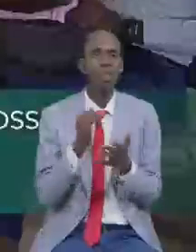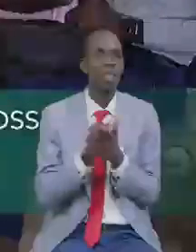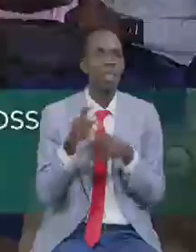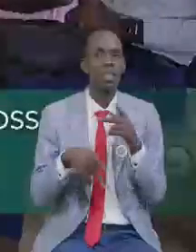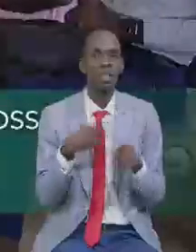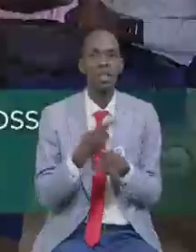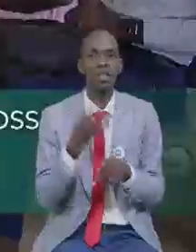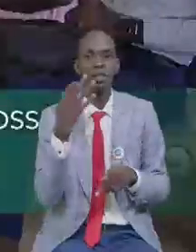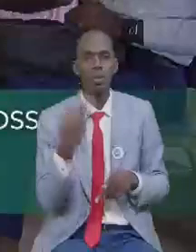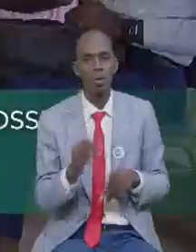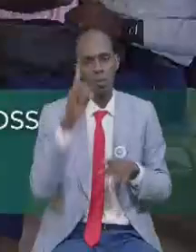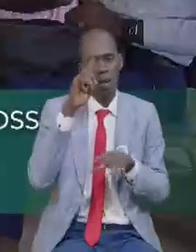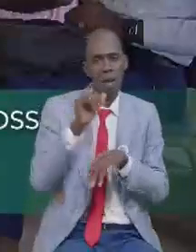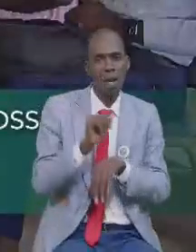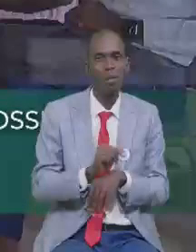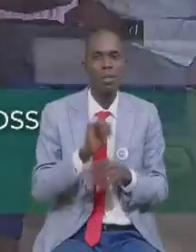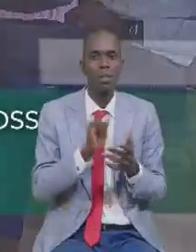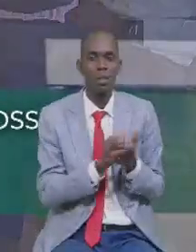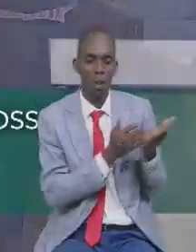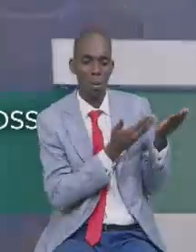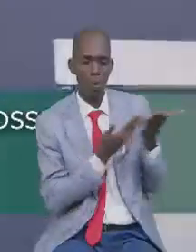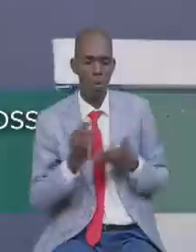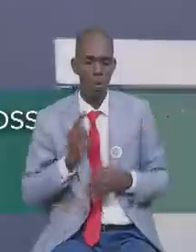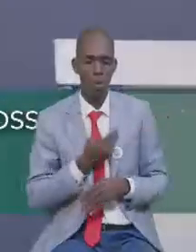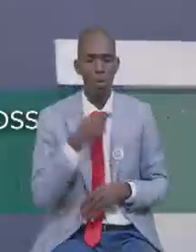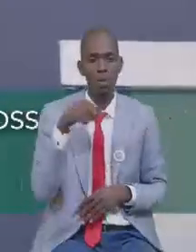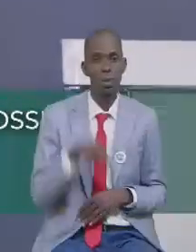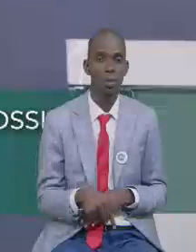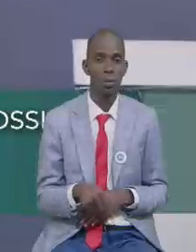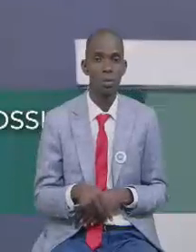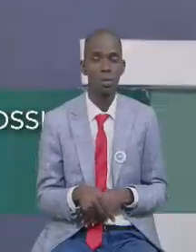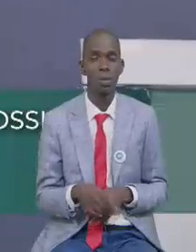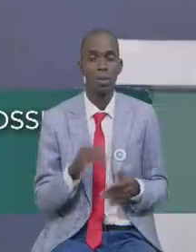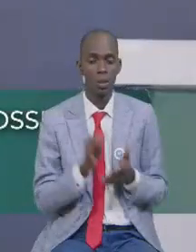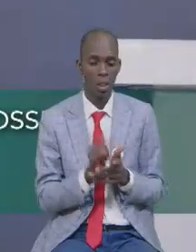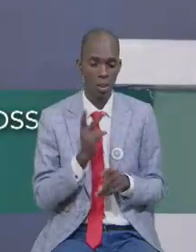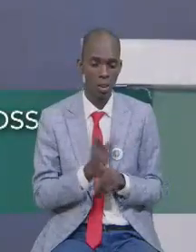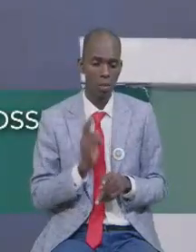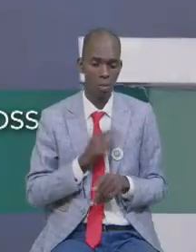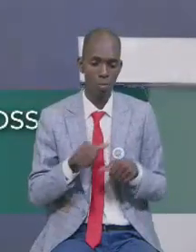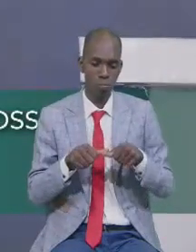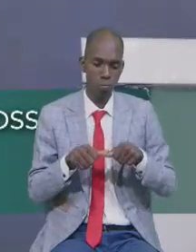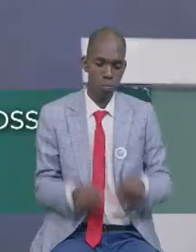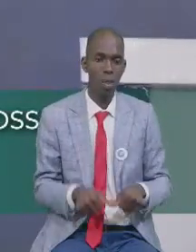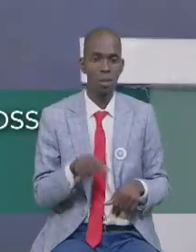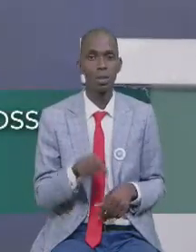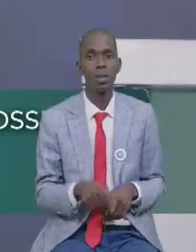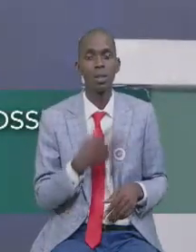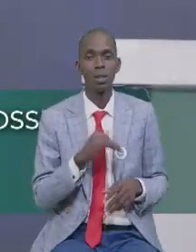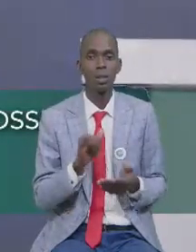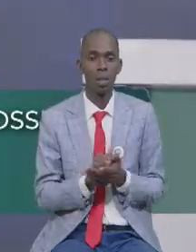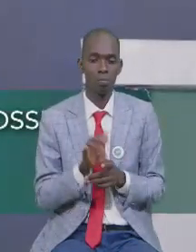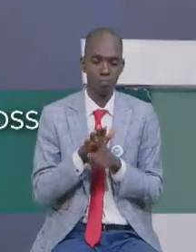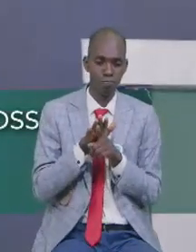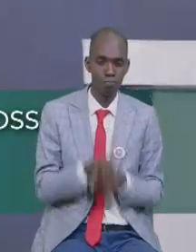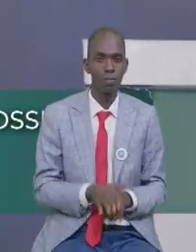and habit that brings us down, that keeps us down, that pins us down, and